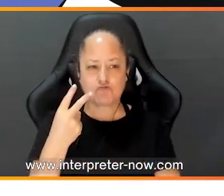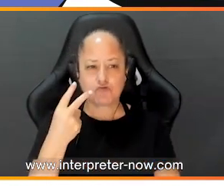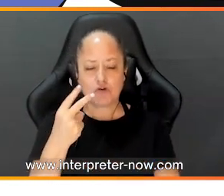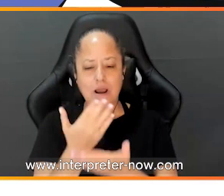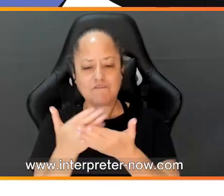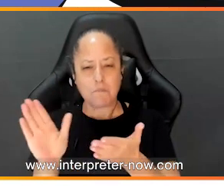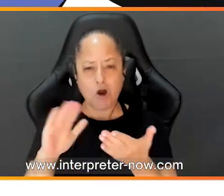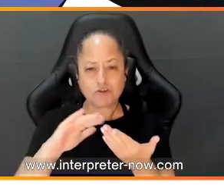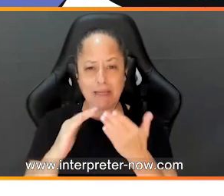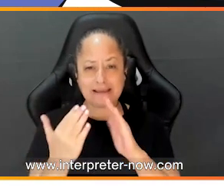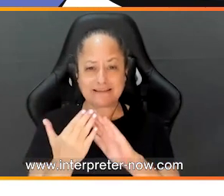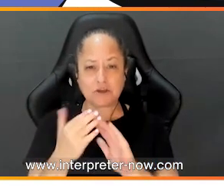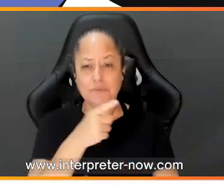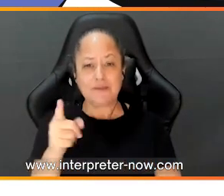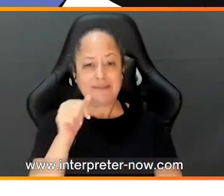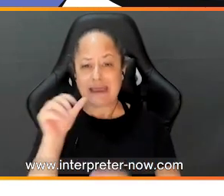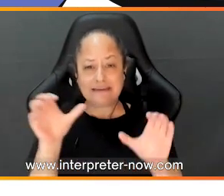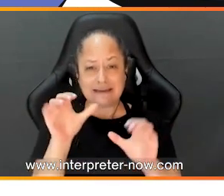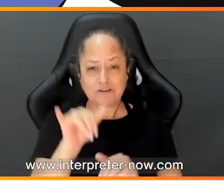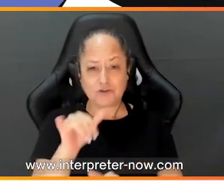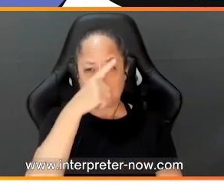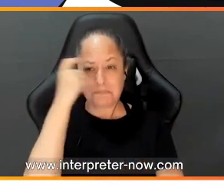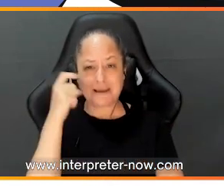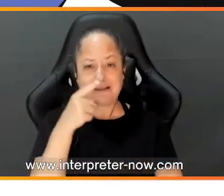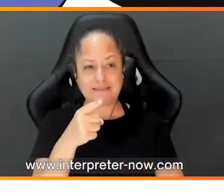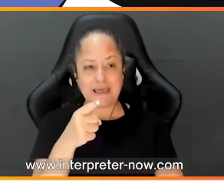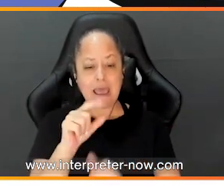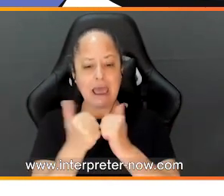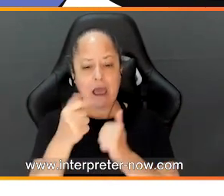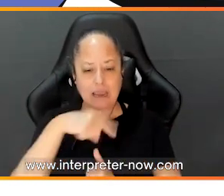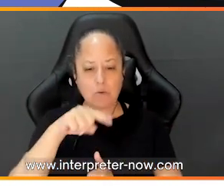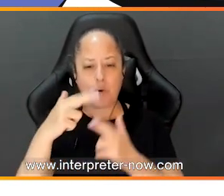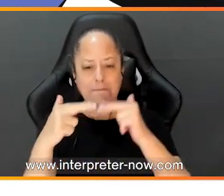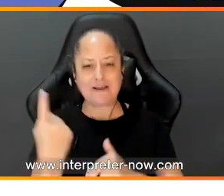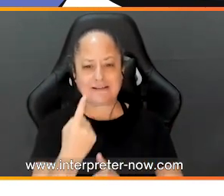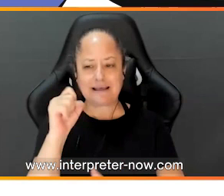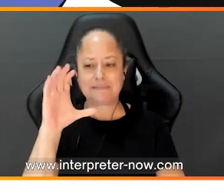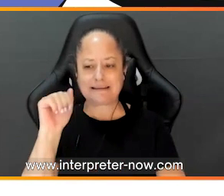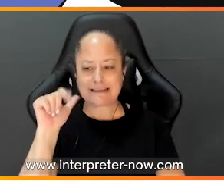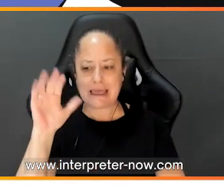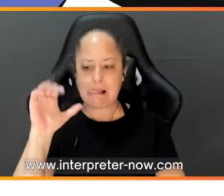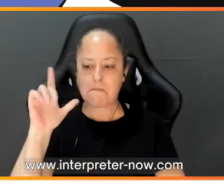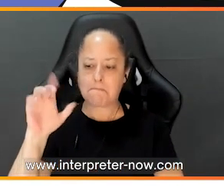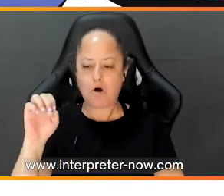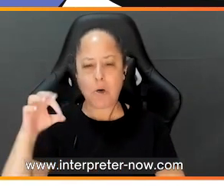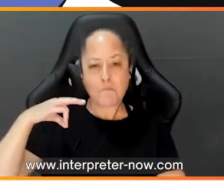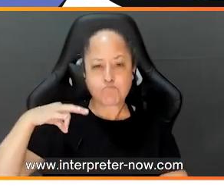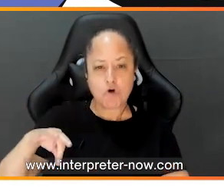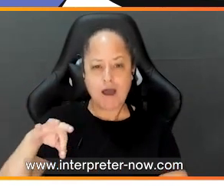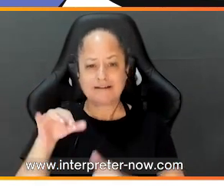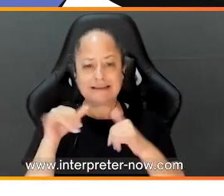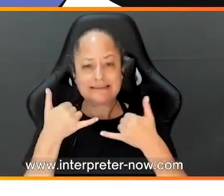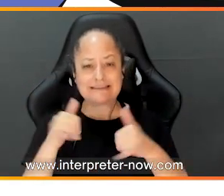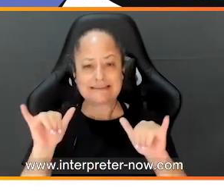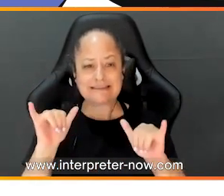had the goodwill of the fact that it's going to also help folks with disabilities. So to me, that's kind of an example of like,